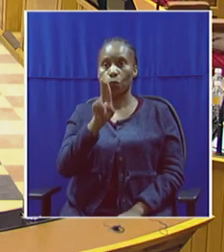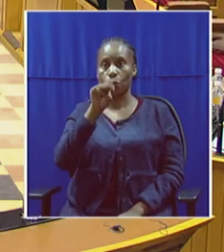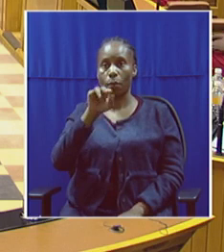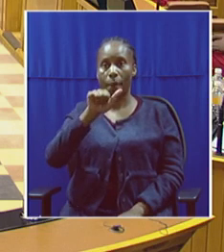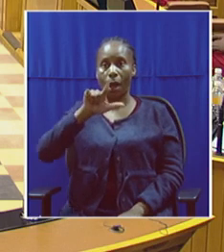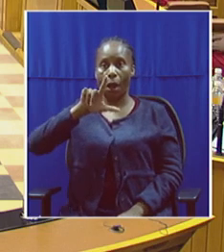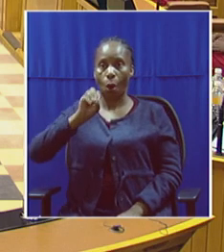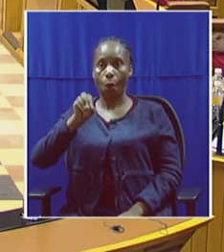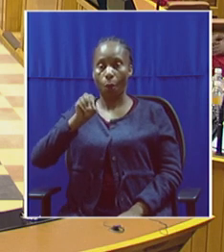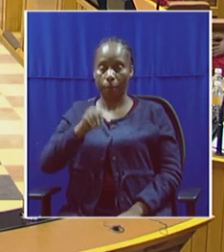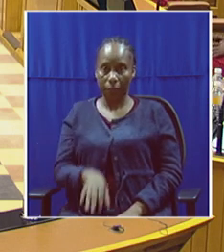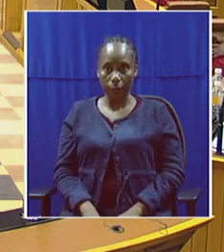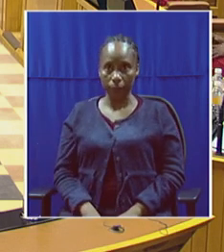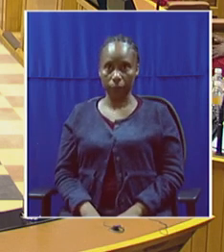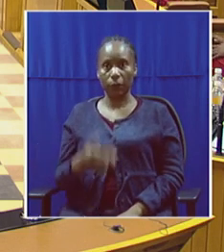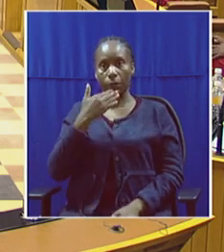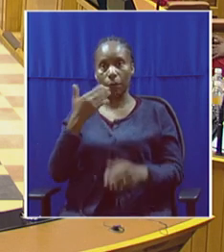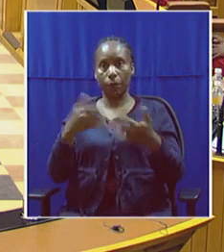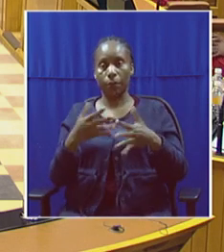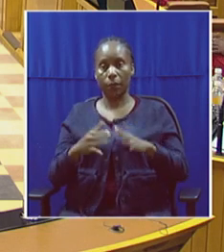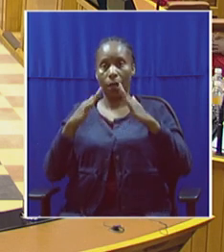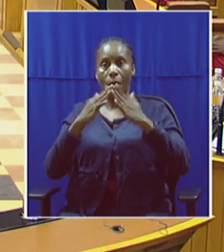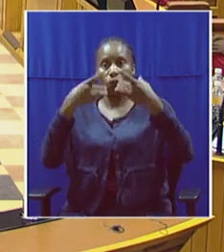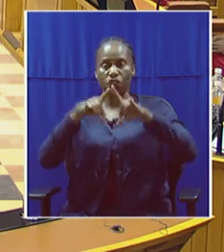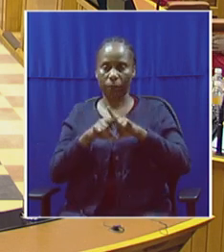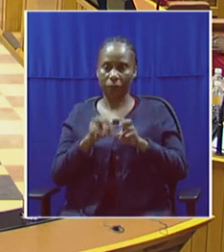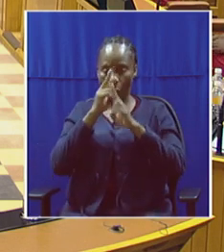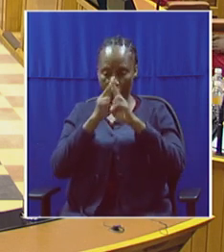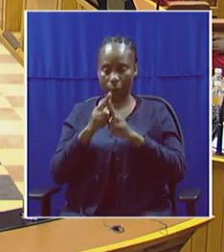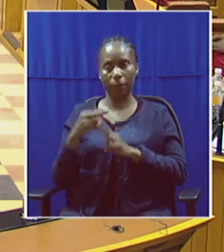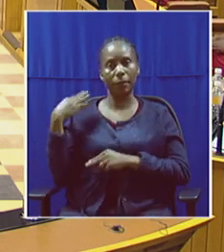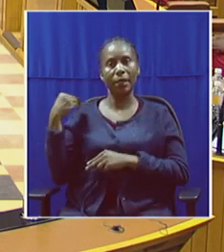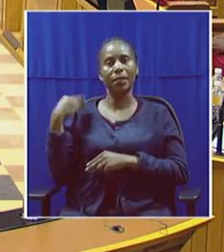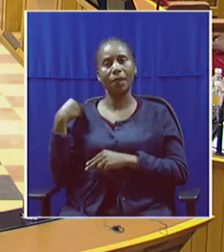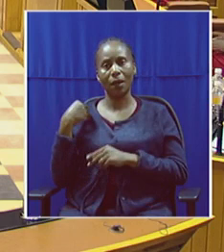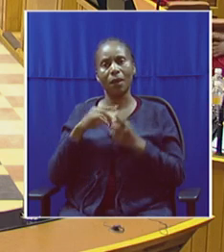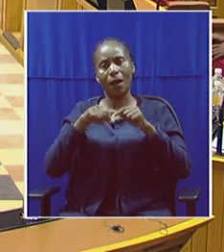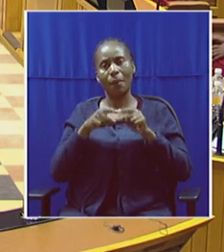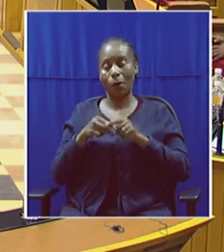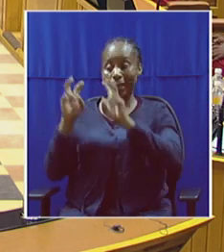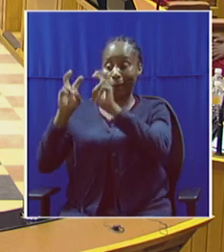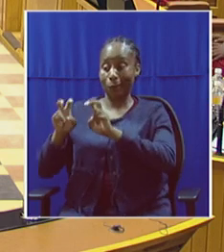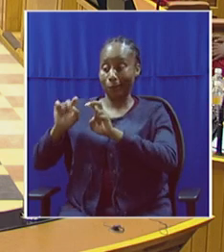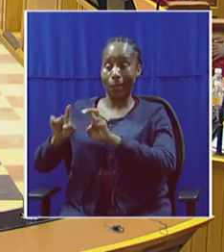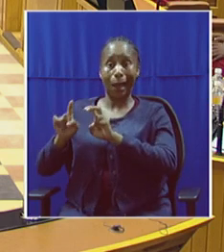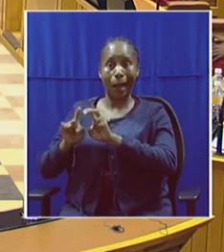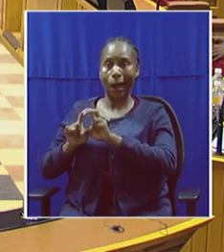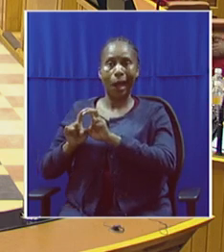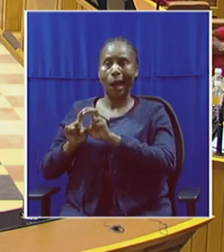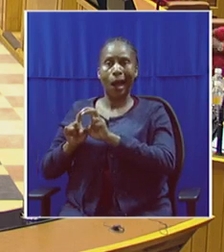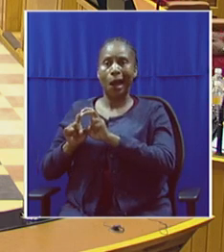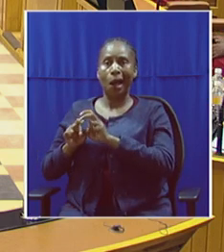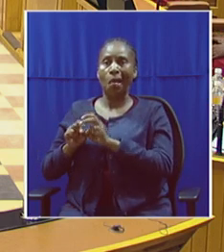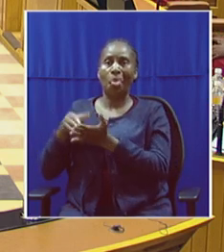are thanks house chair honorable Minister regarding escoms inability to sufficiently supply